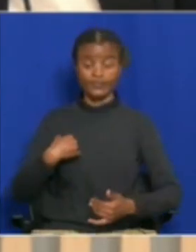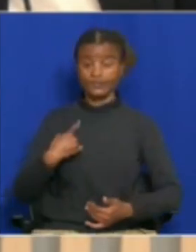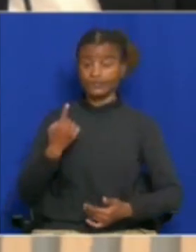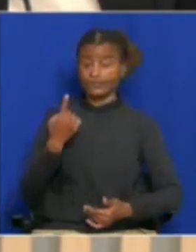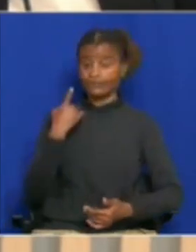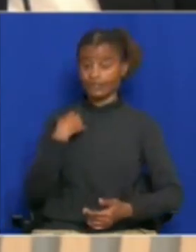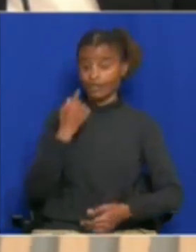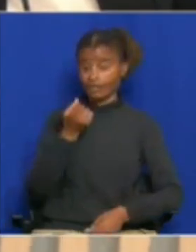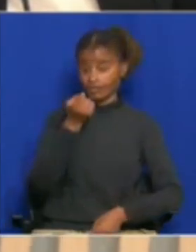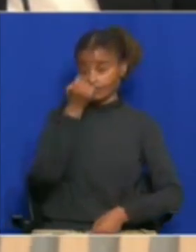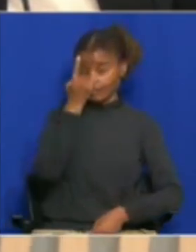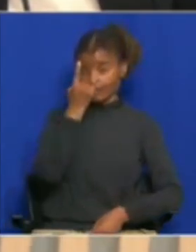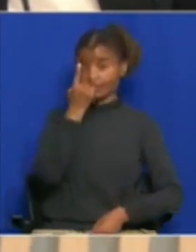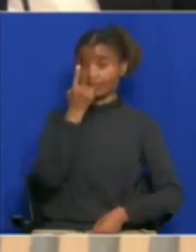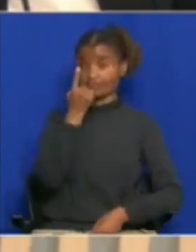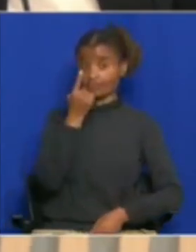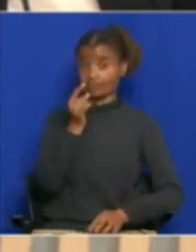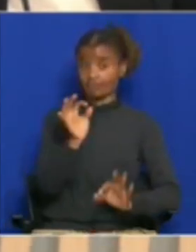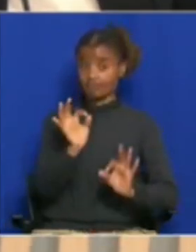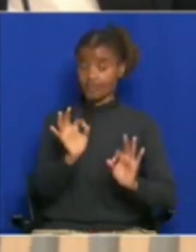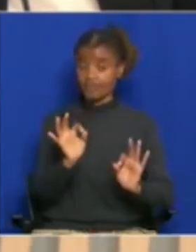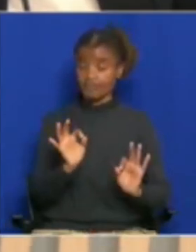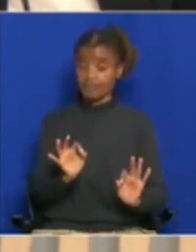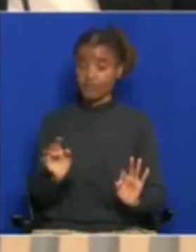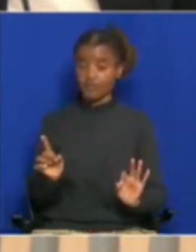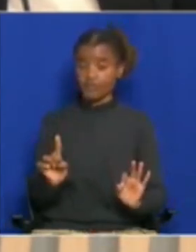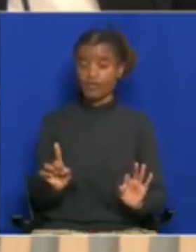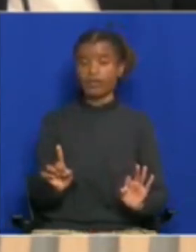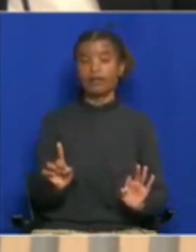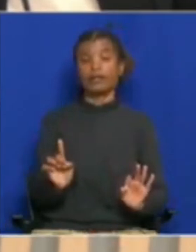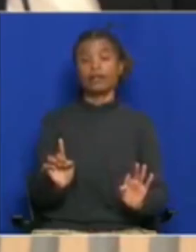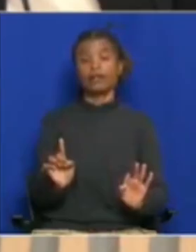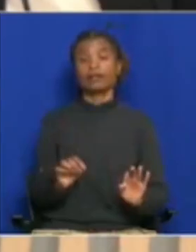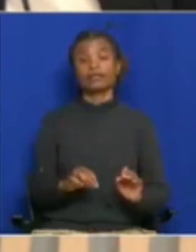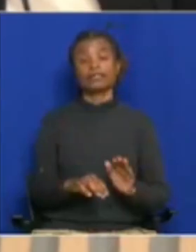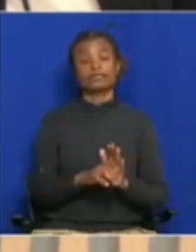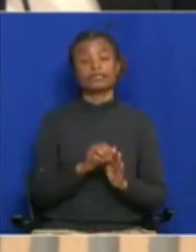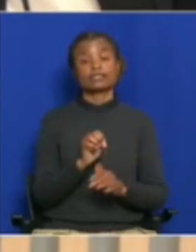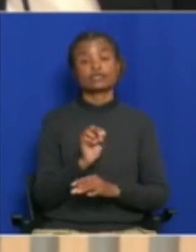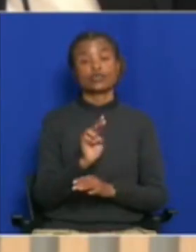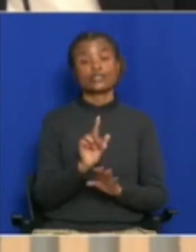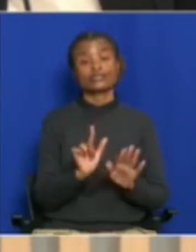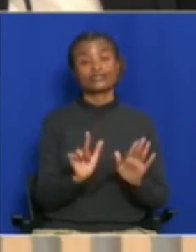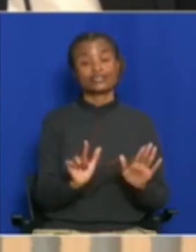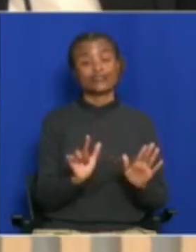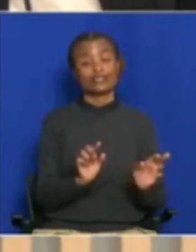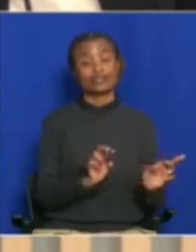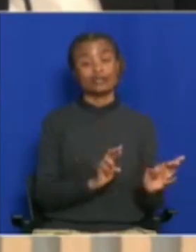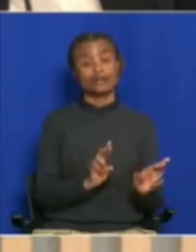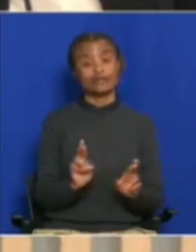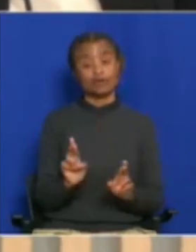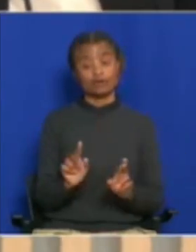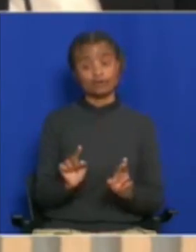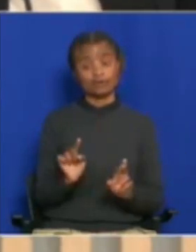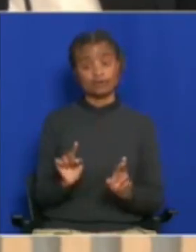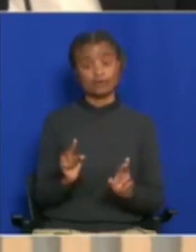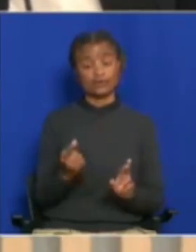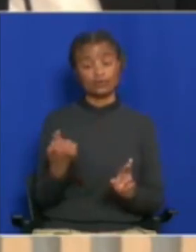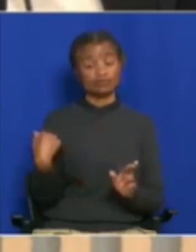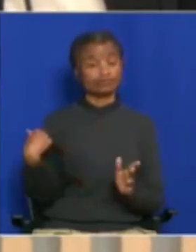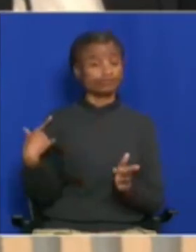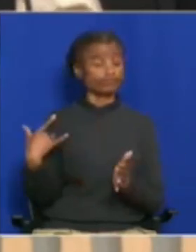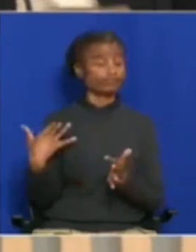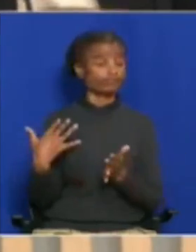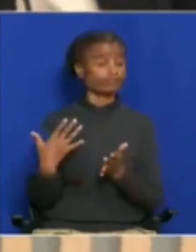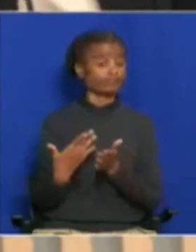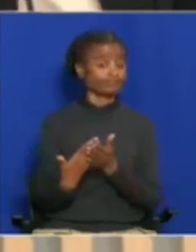that all your approaches to all Section 27 referrals you've had is